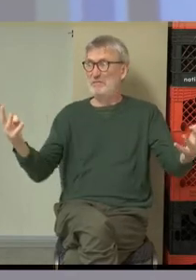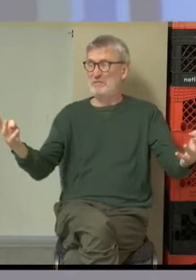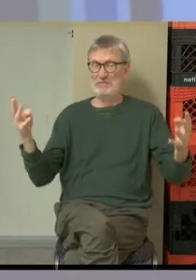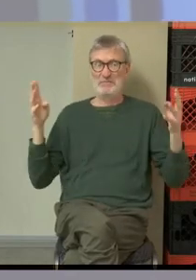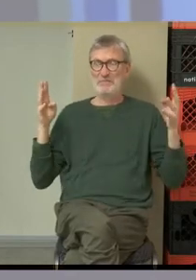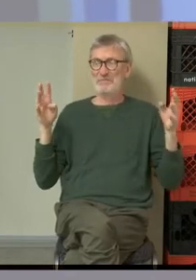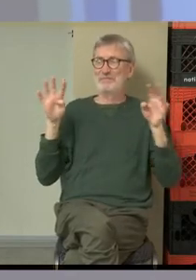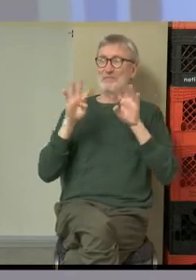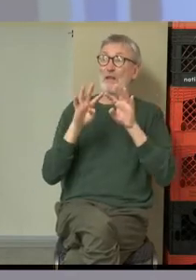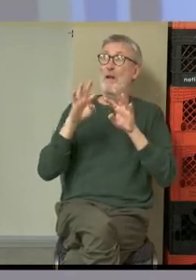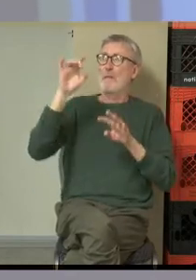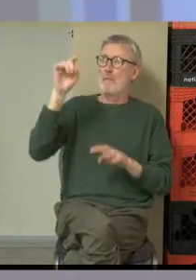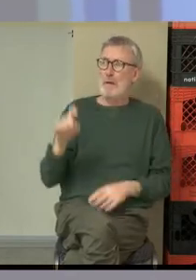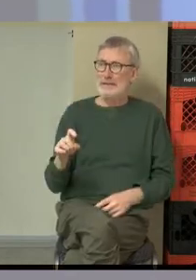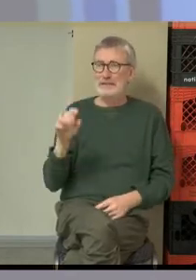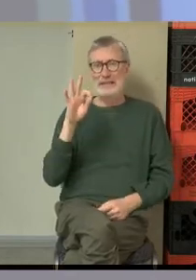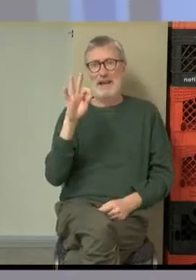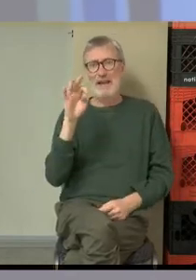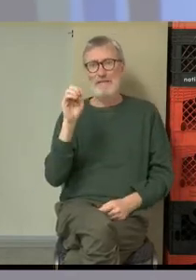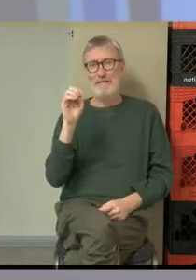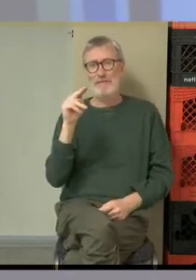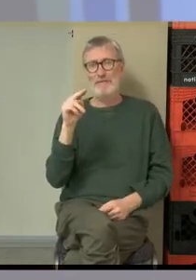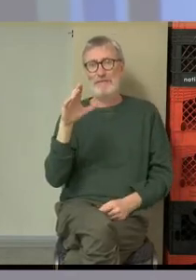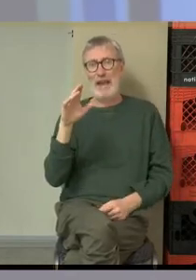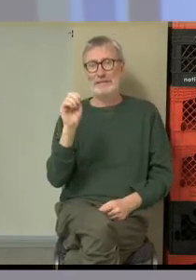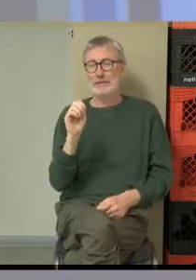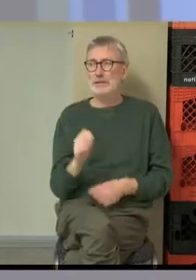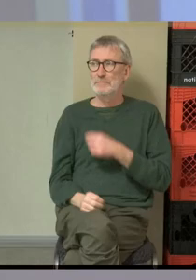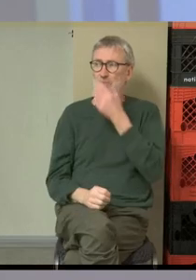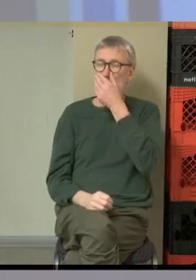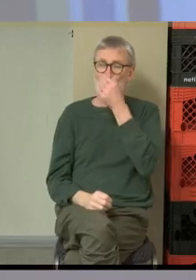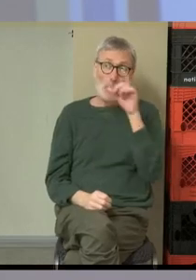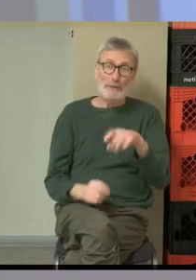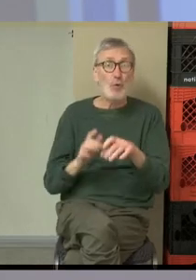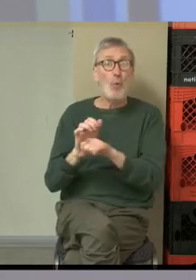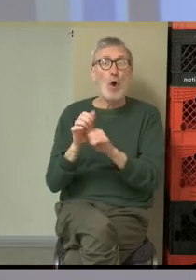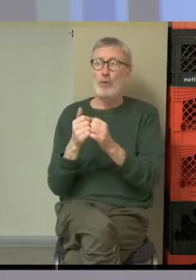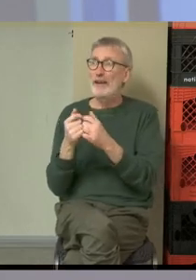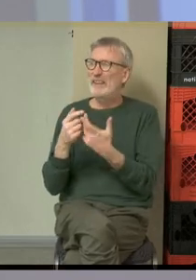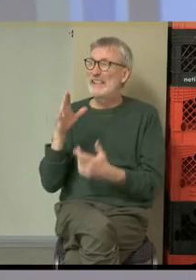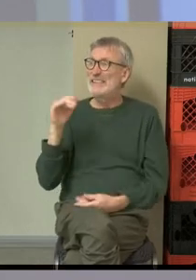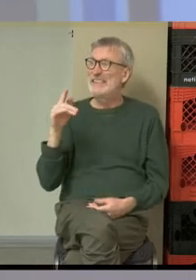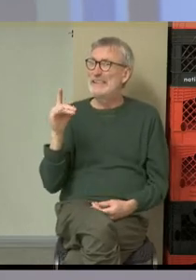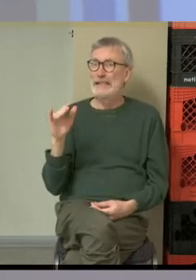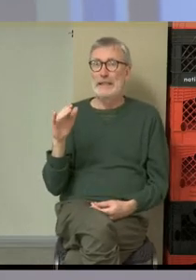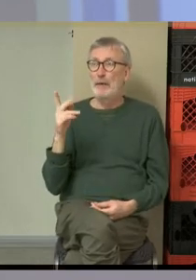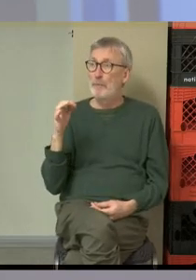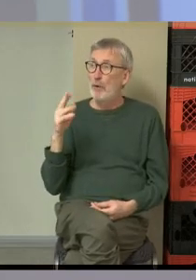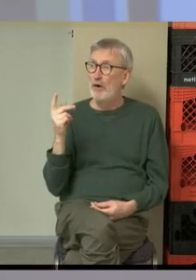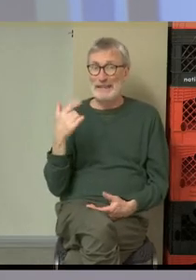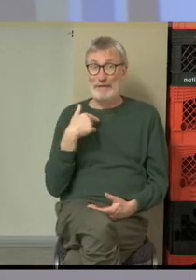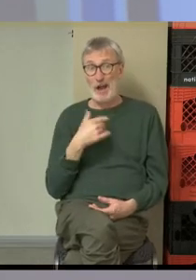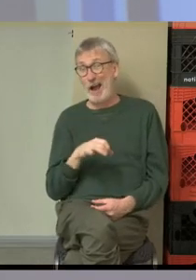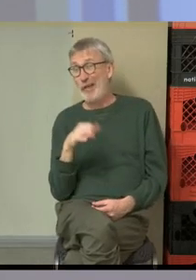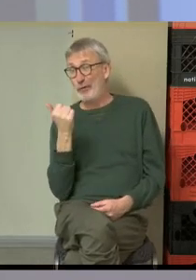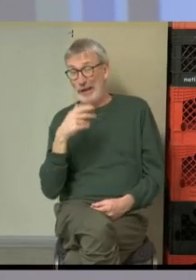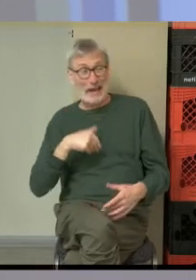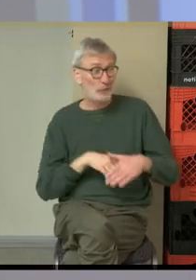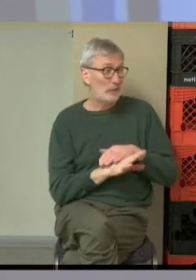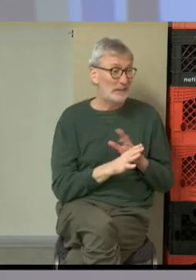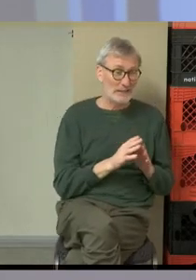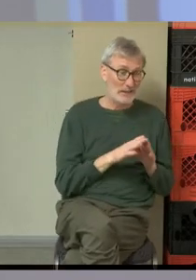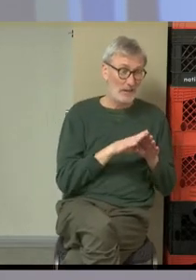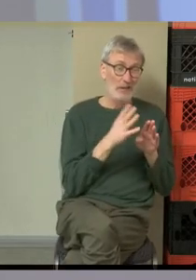have fencing. I think we'll have to work with City Parks to see if there's another entrance we could create,